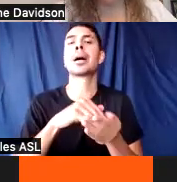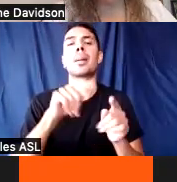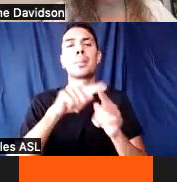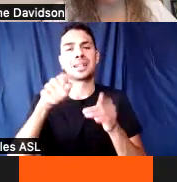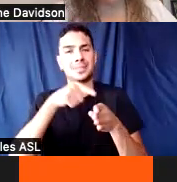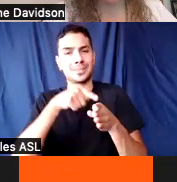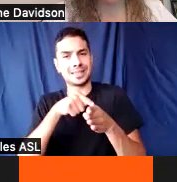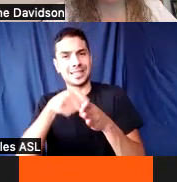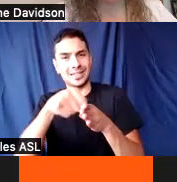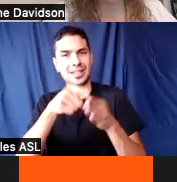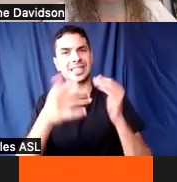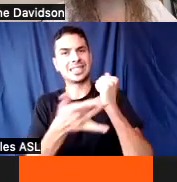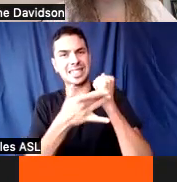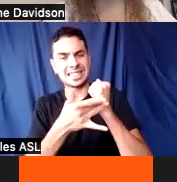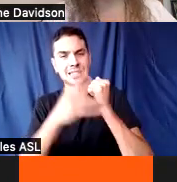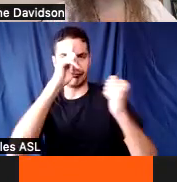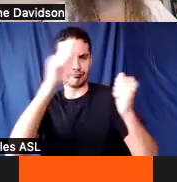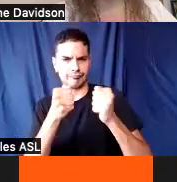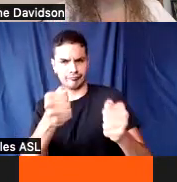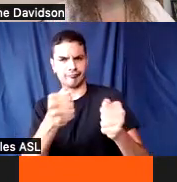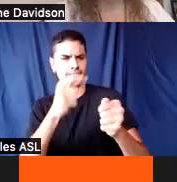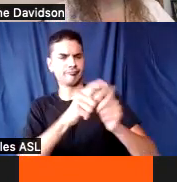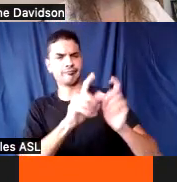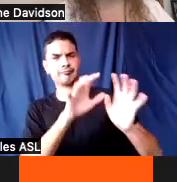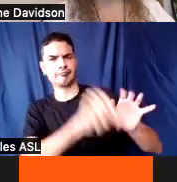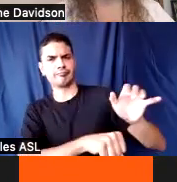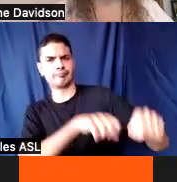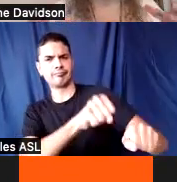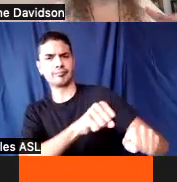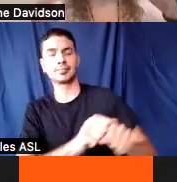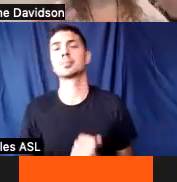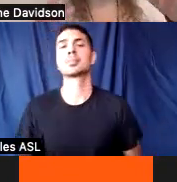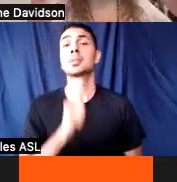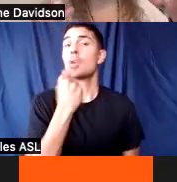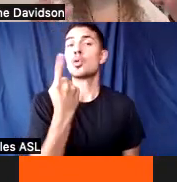it comes with a sort of social component. Like you have to promote a set of